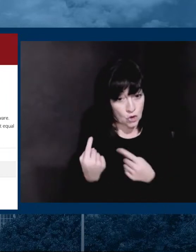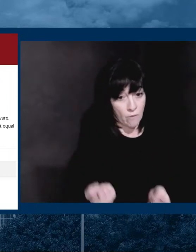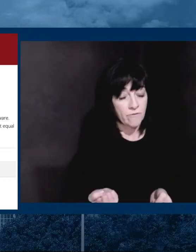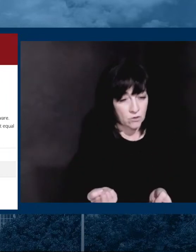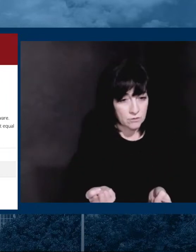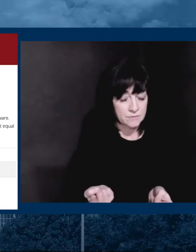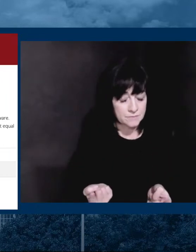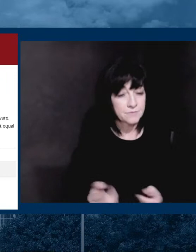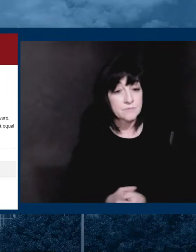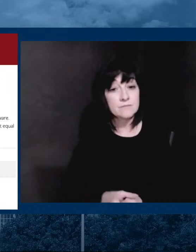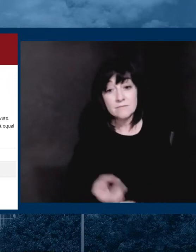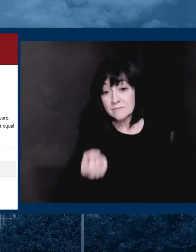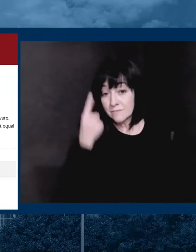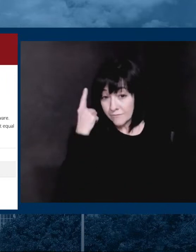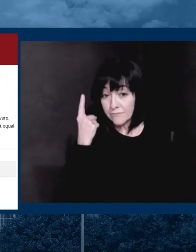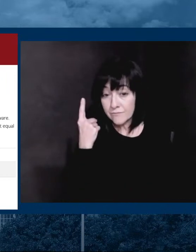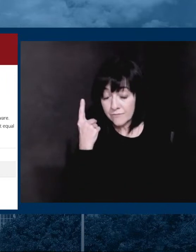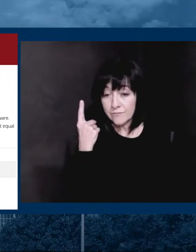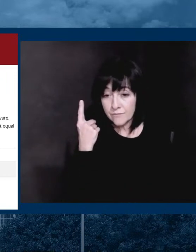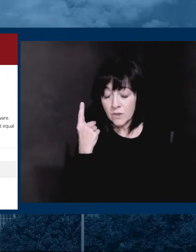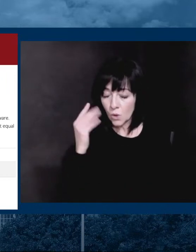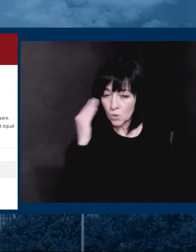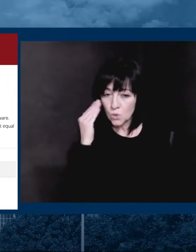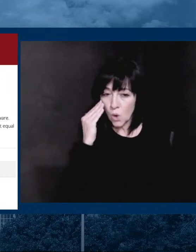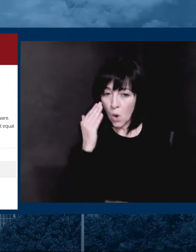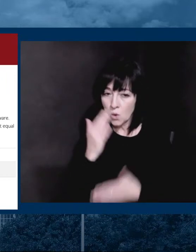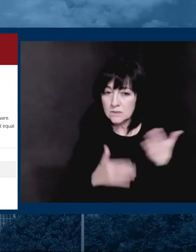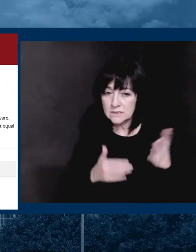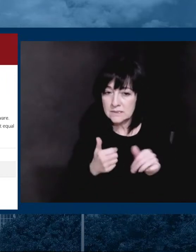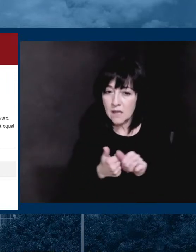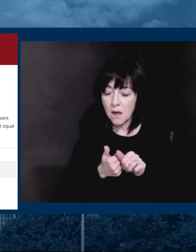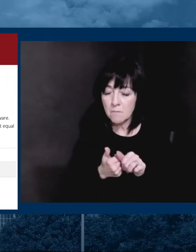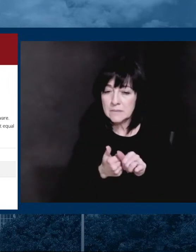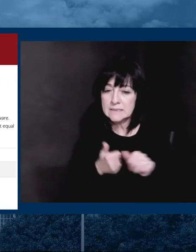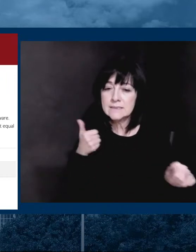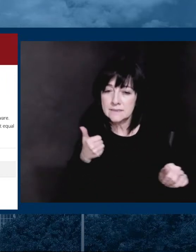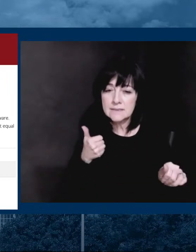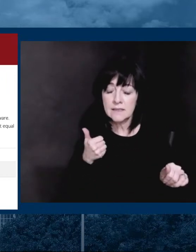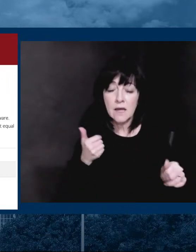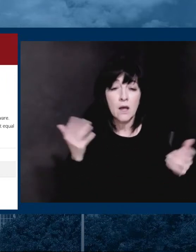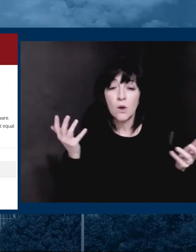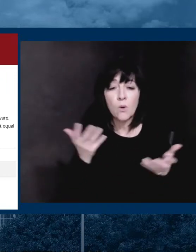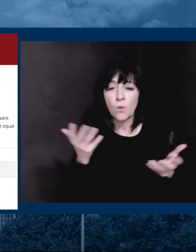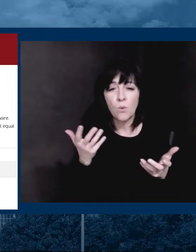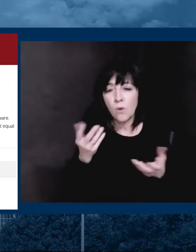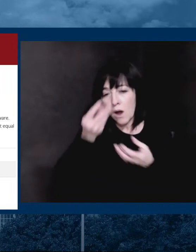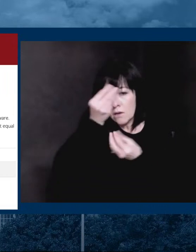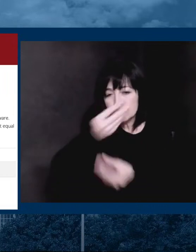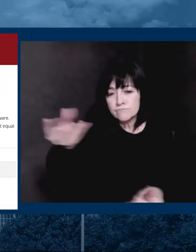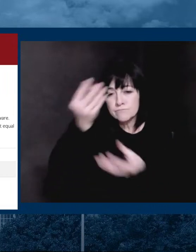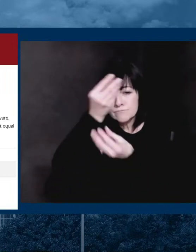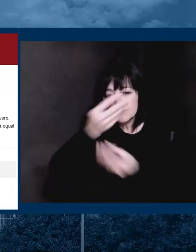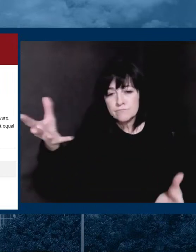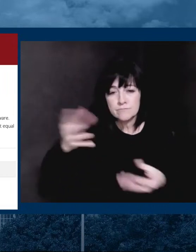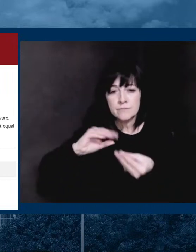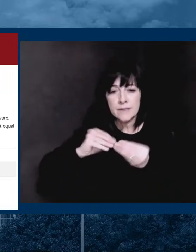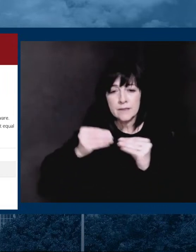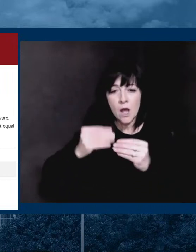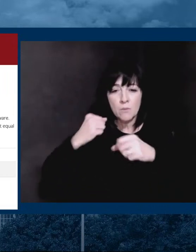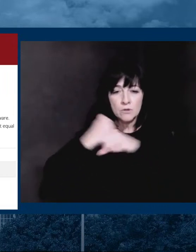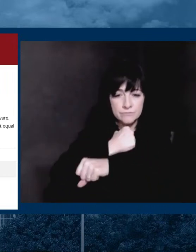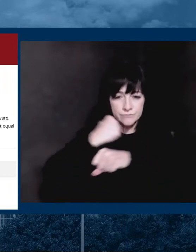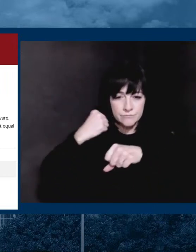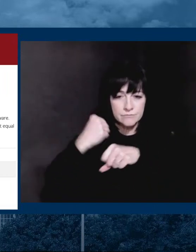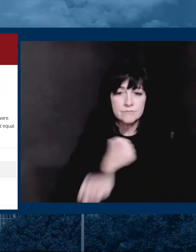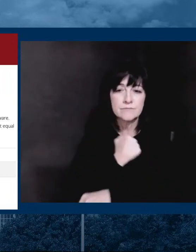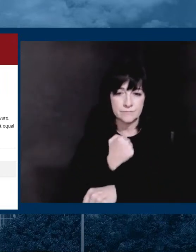we know that there is a delay in data reporting, and so most likely it's a good